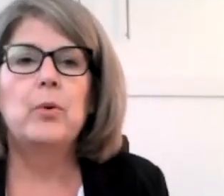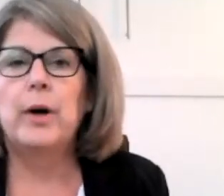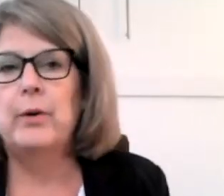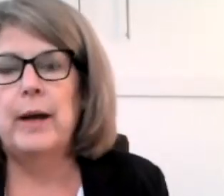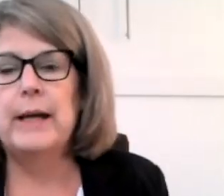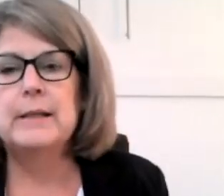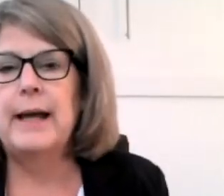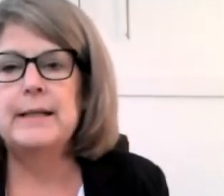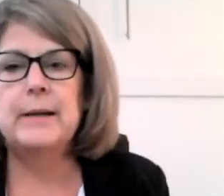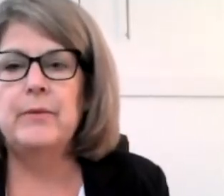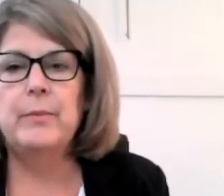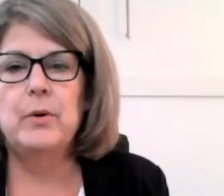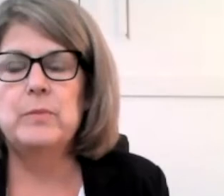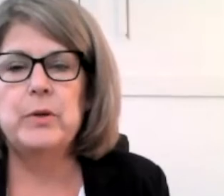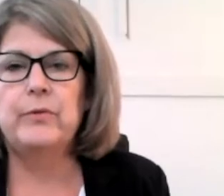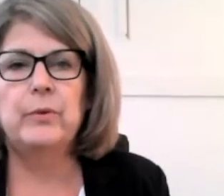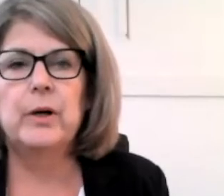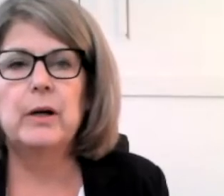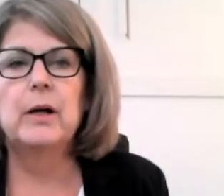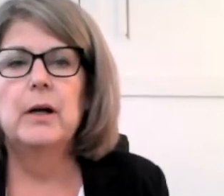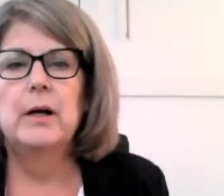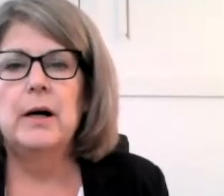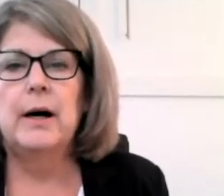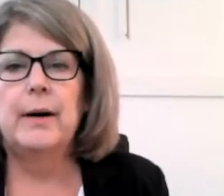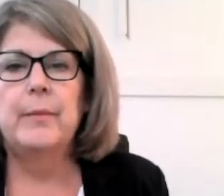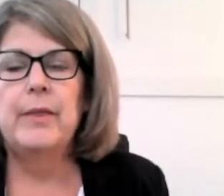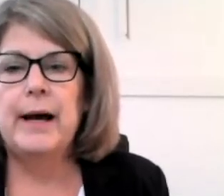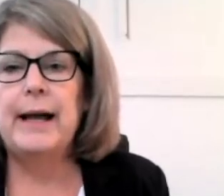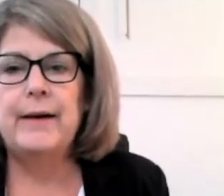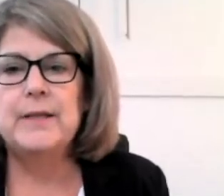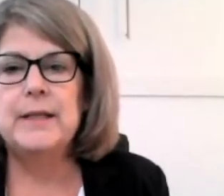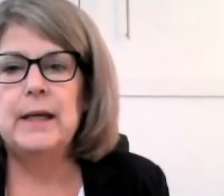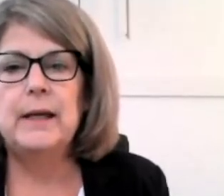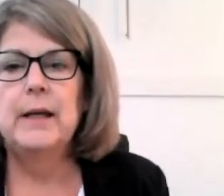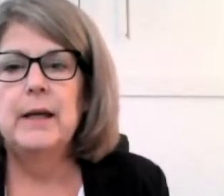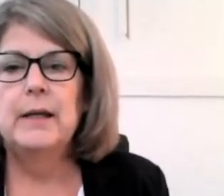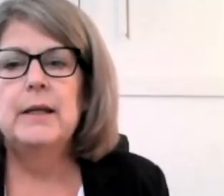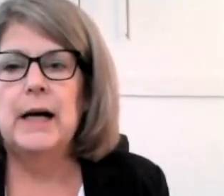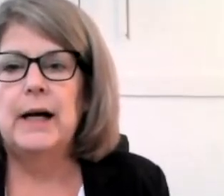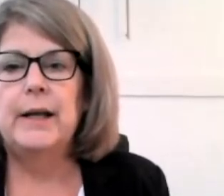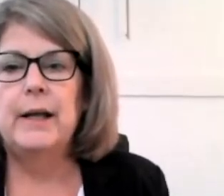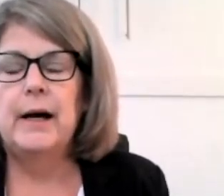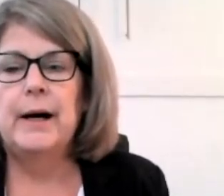in important ways. And some of the most beautiful work that I have seen